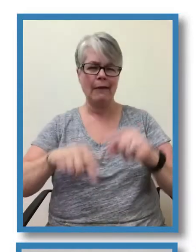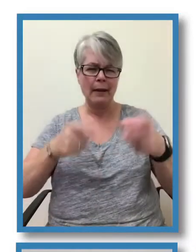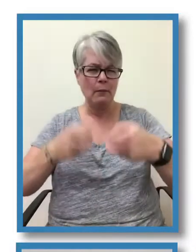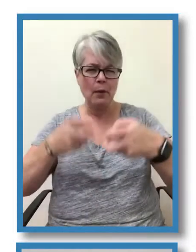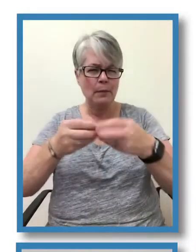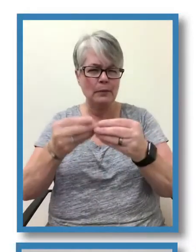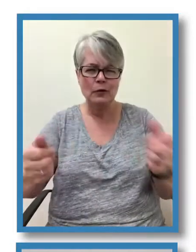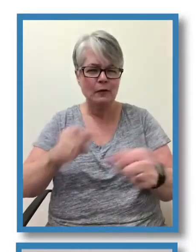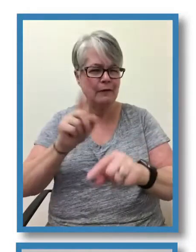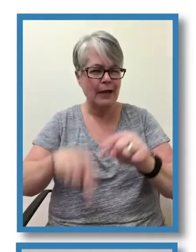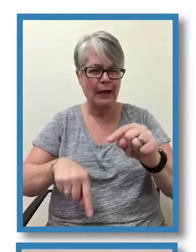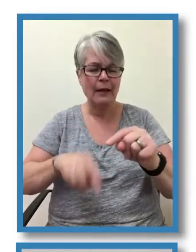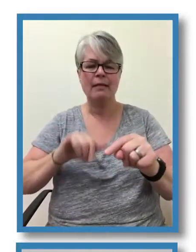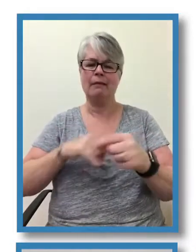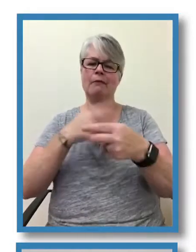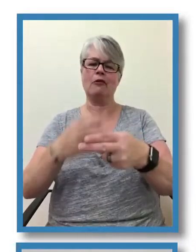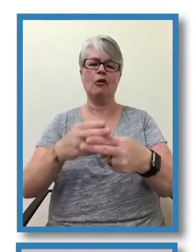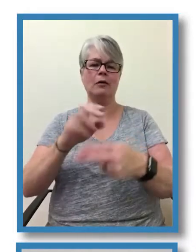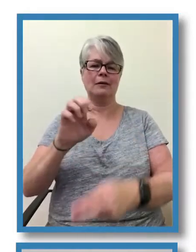an